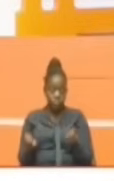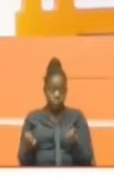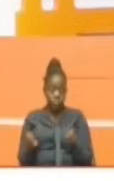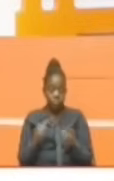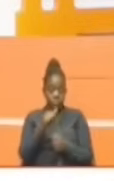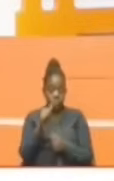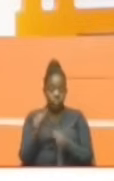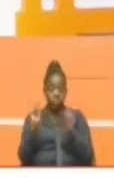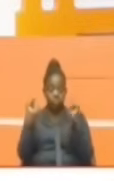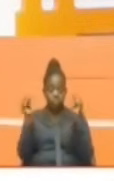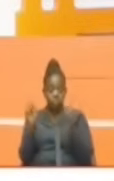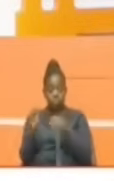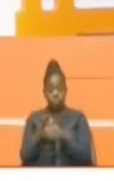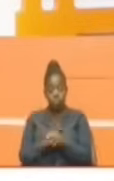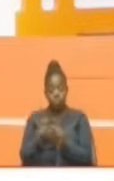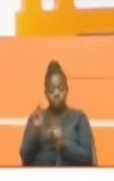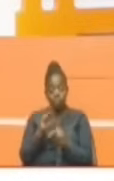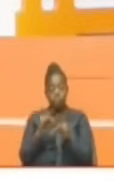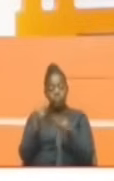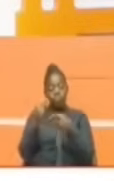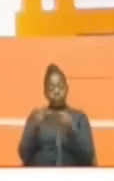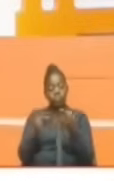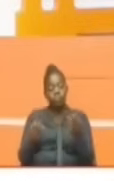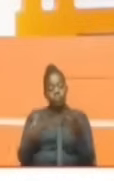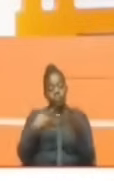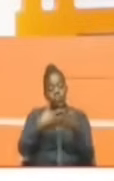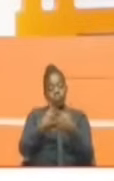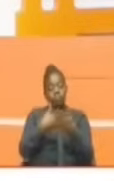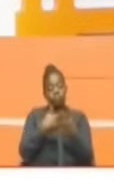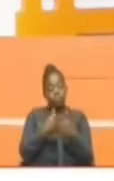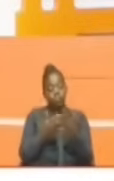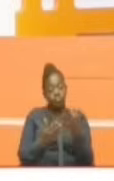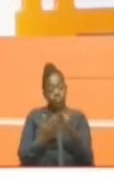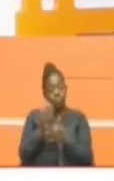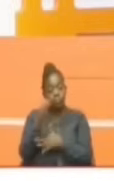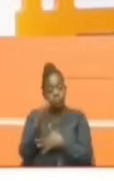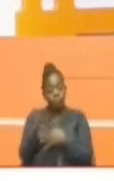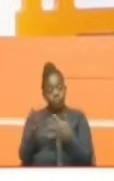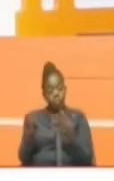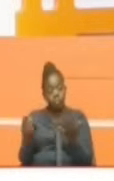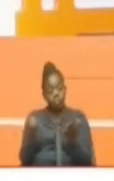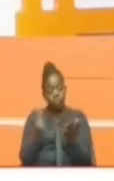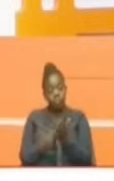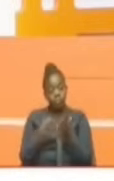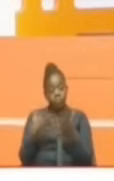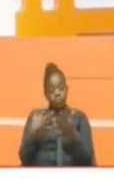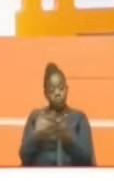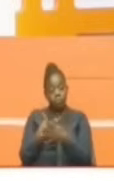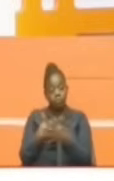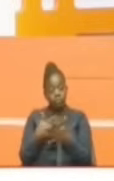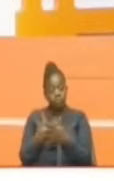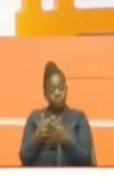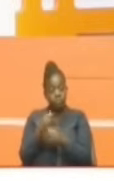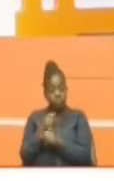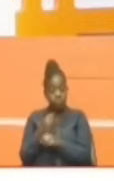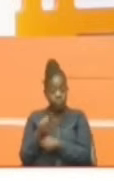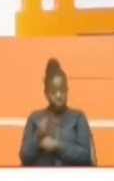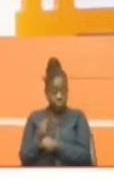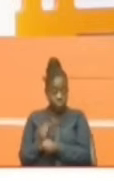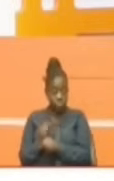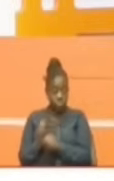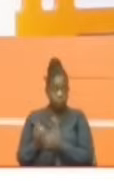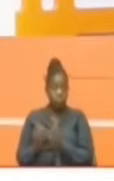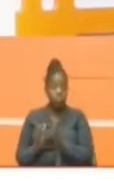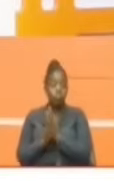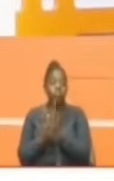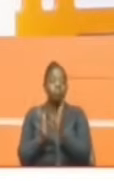malanga akaidi mukaba subuzika kyagena maaso bannamakolero nga bayita mu kibiina ekibagatta ekya Uganda Manufacturers Association